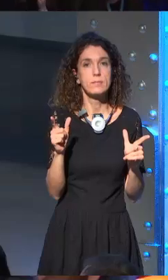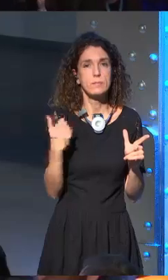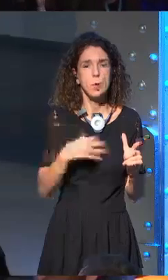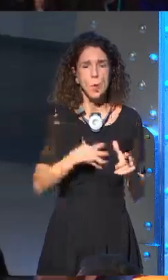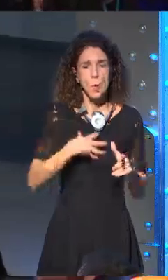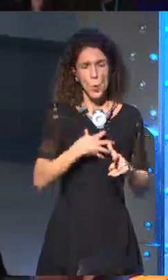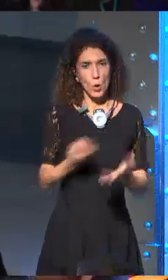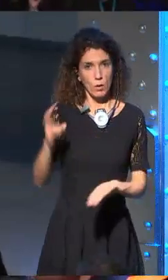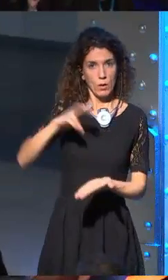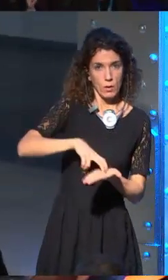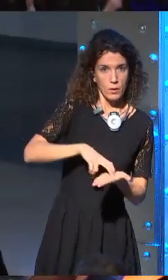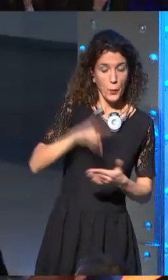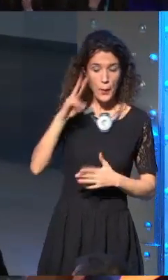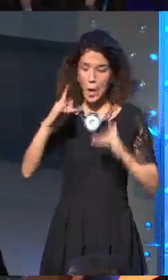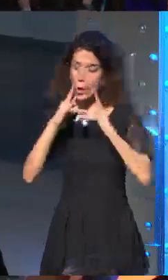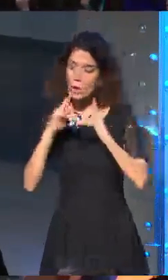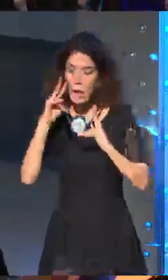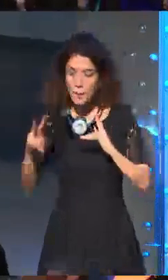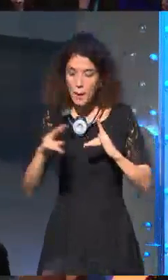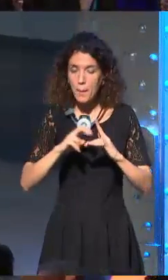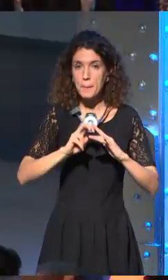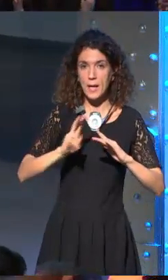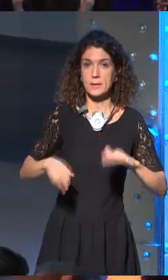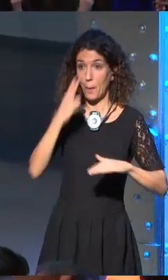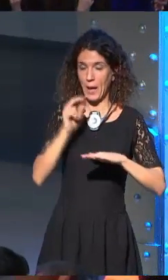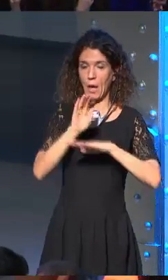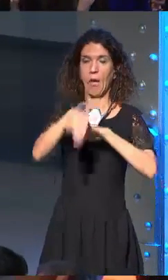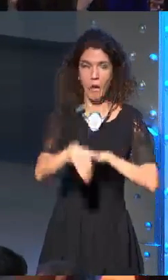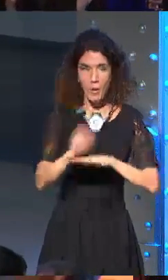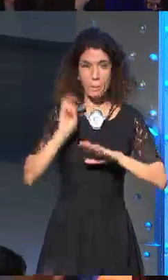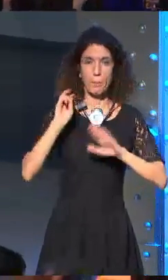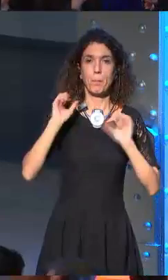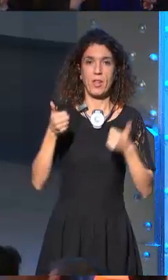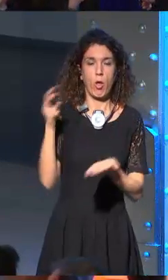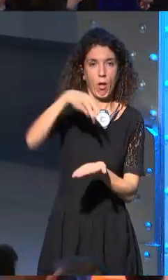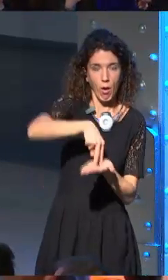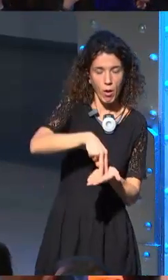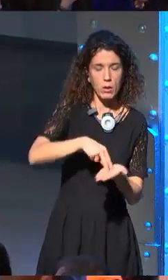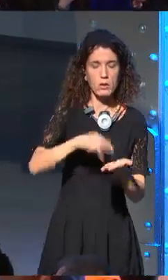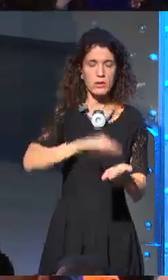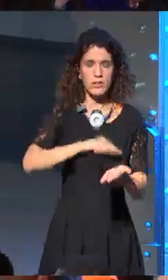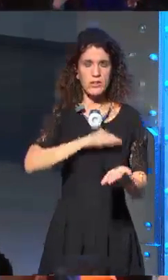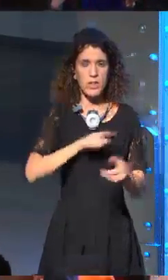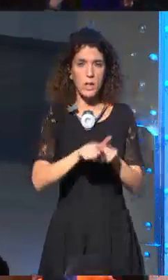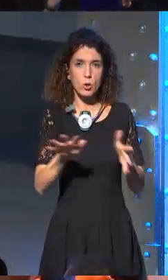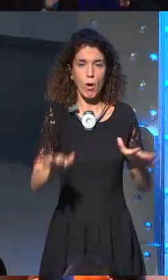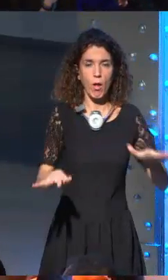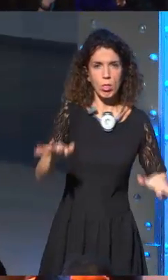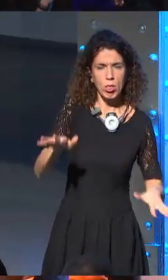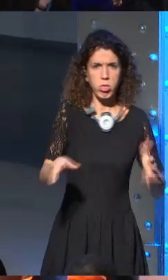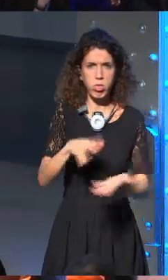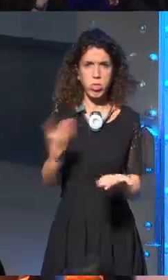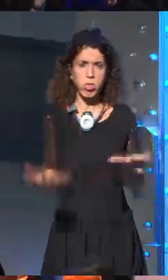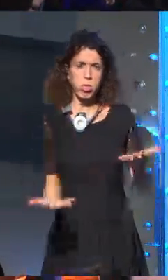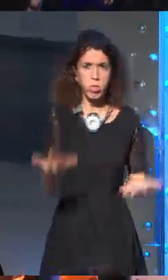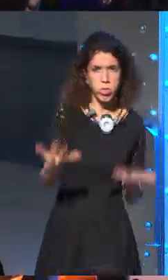sit up, stand up. At every stage, I feel like I'm fighting through quicksand. When I'm finally vertical, the pain in my